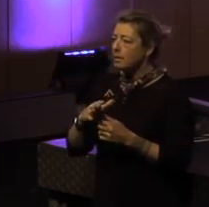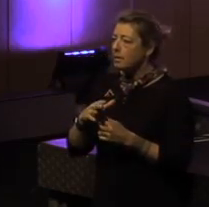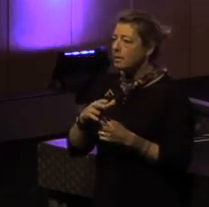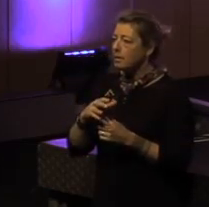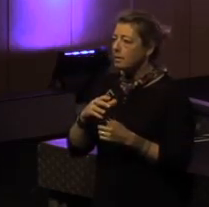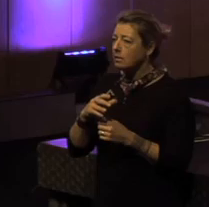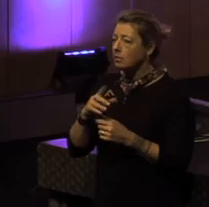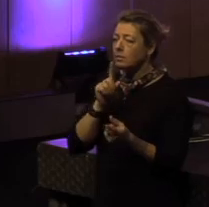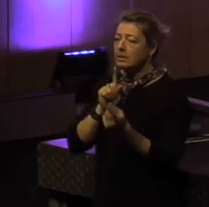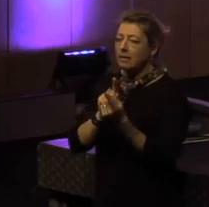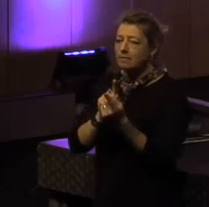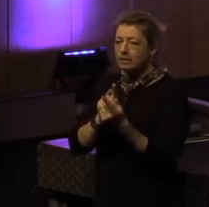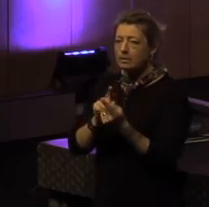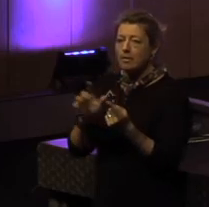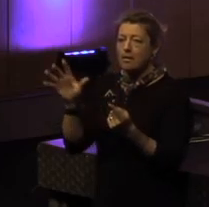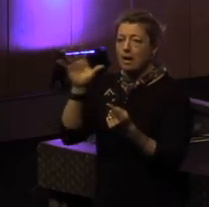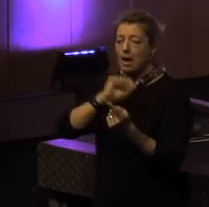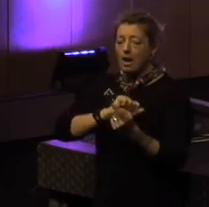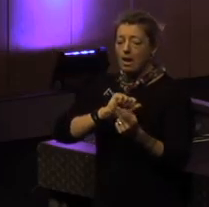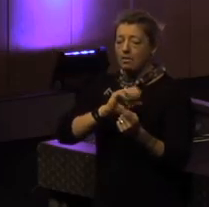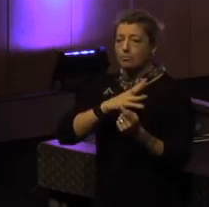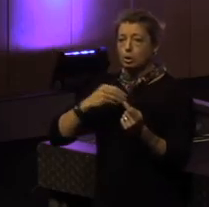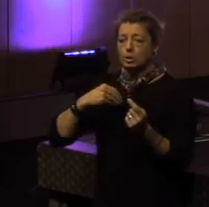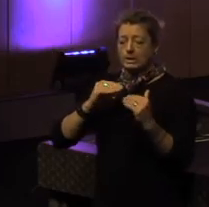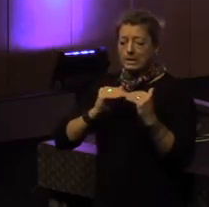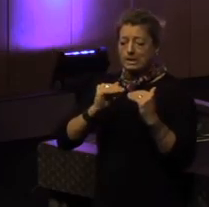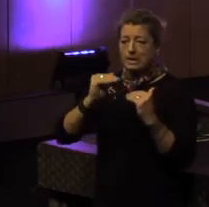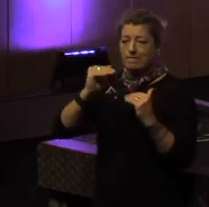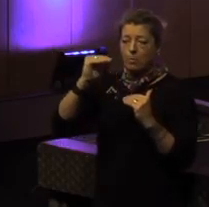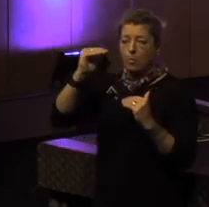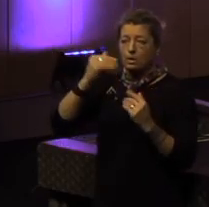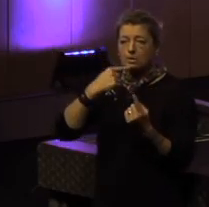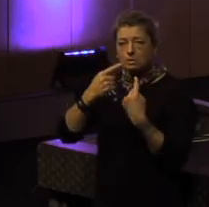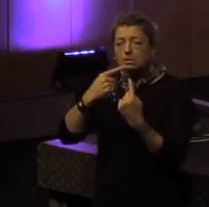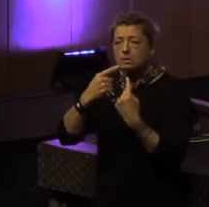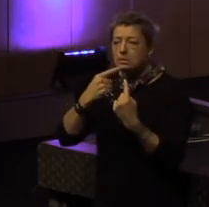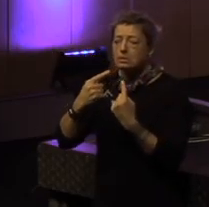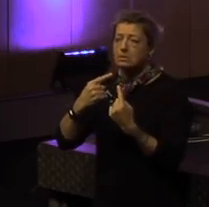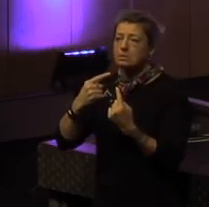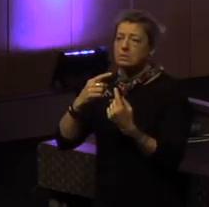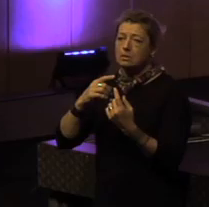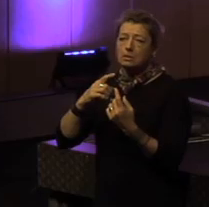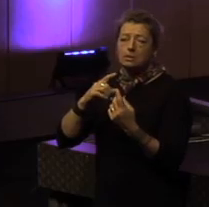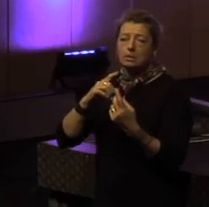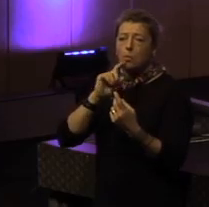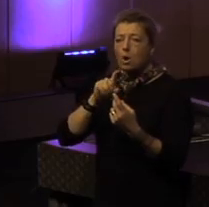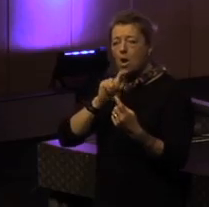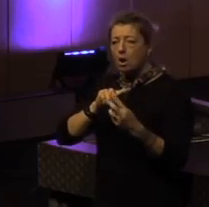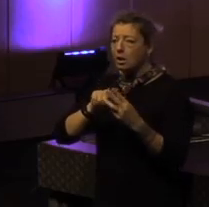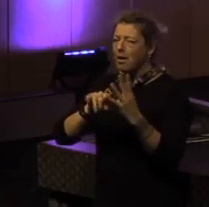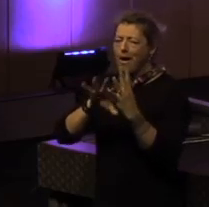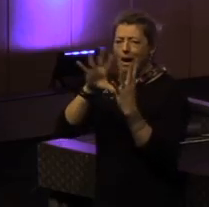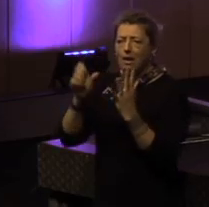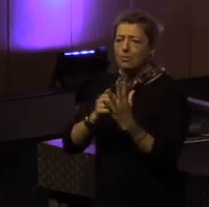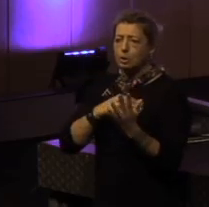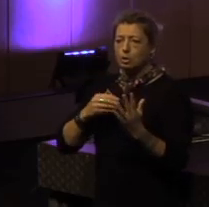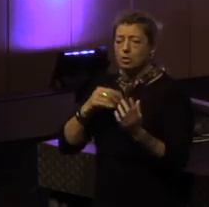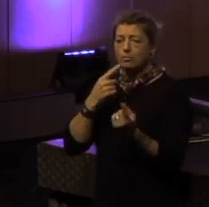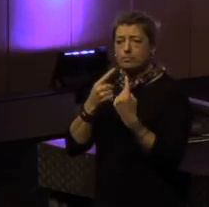into what was 92, now a little less than 90 municipalities. These